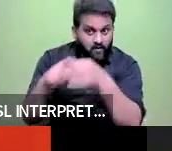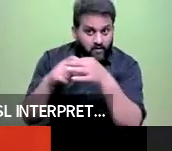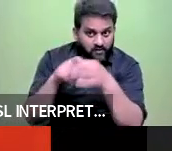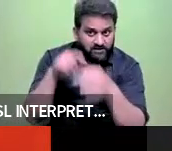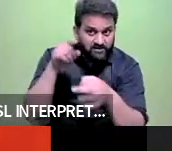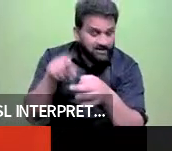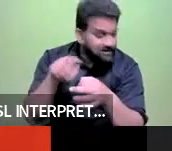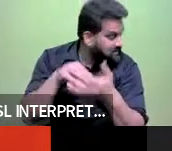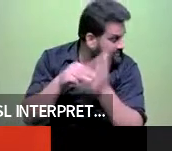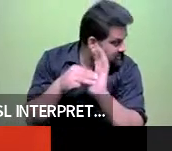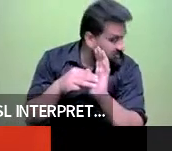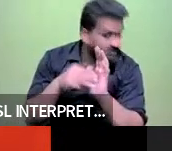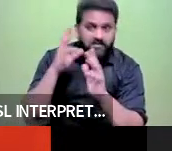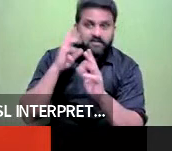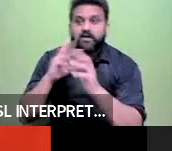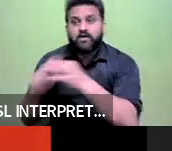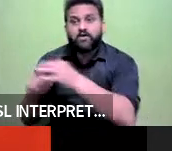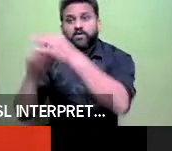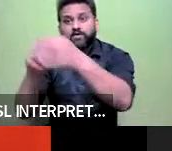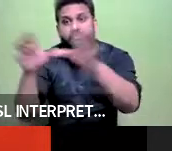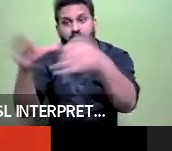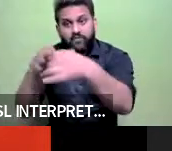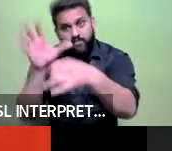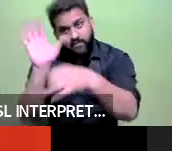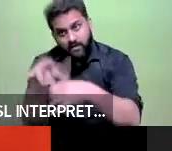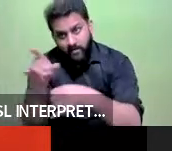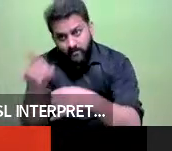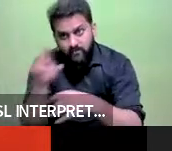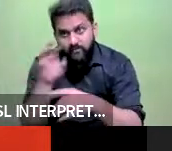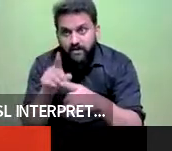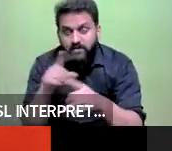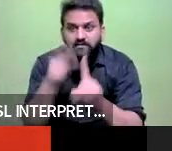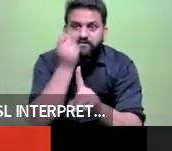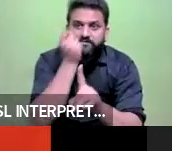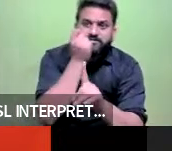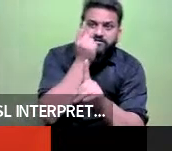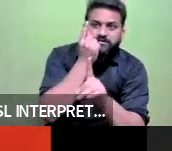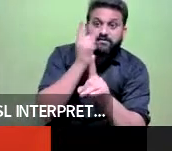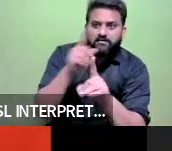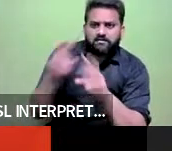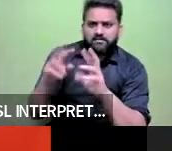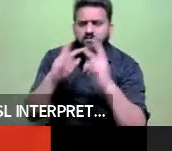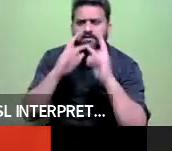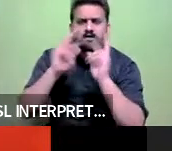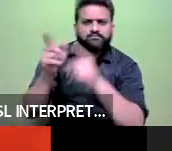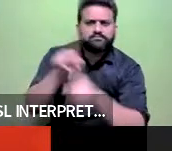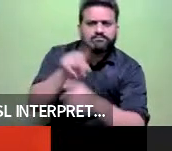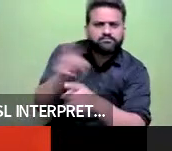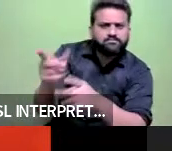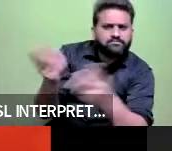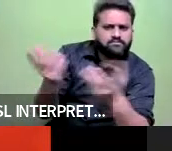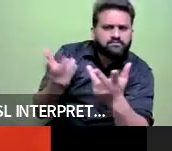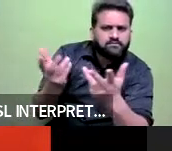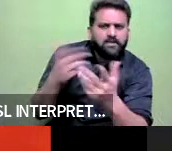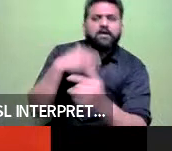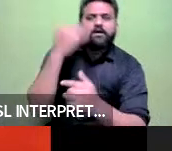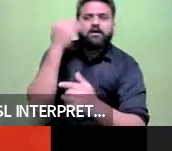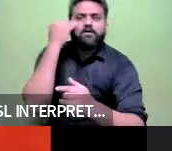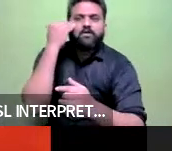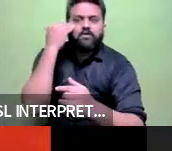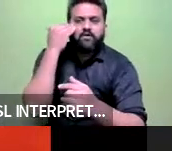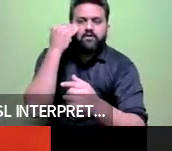other party, they listen to them and you understand what the answer they have given, and you